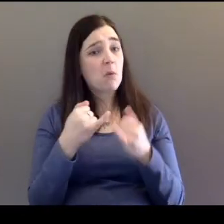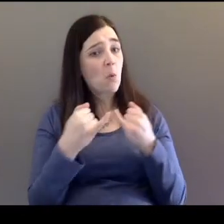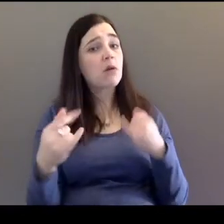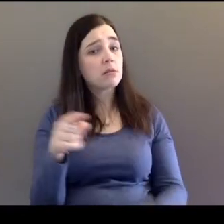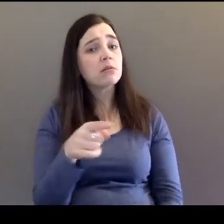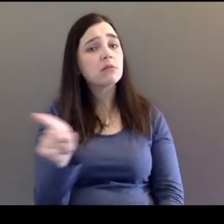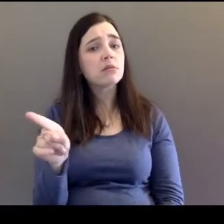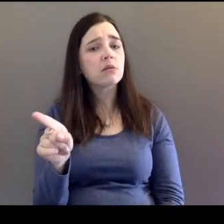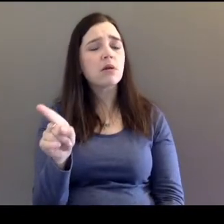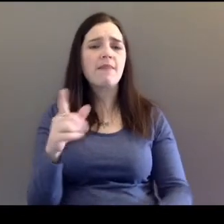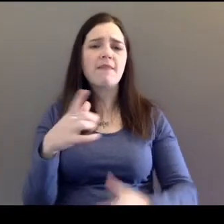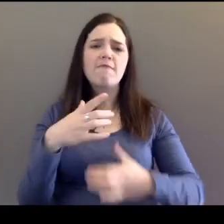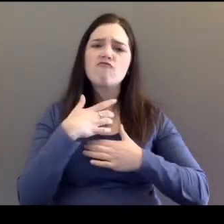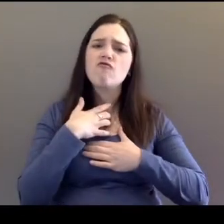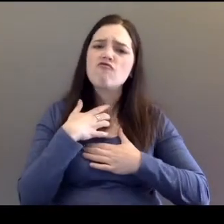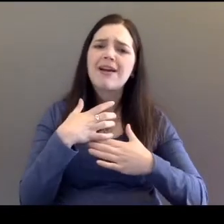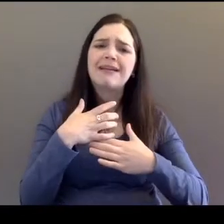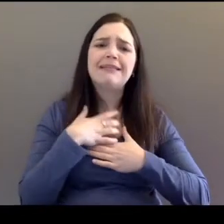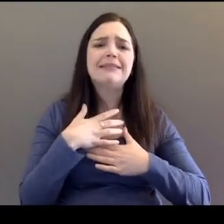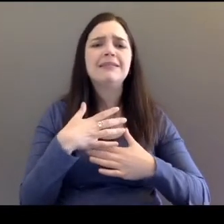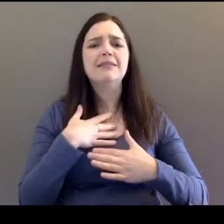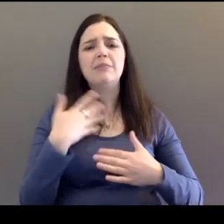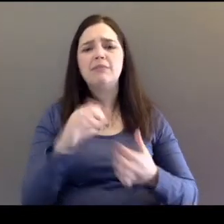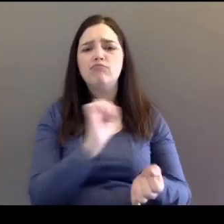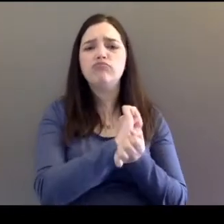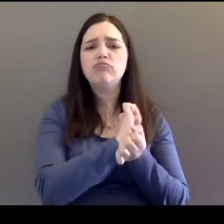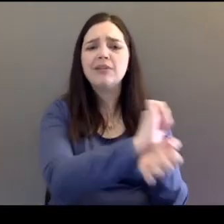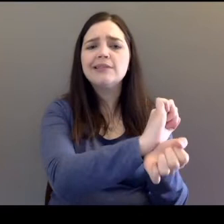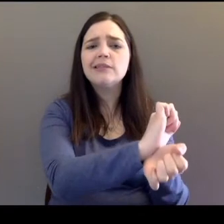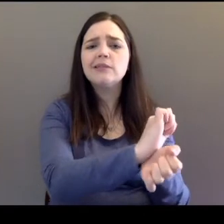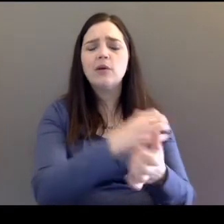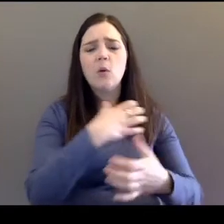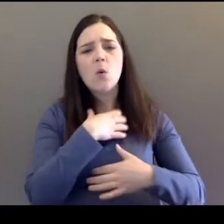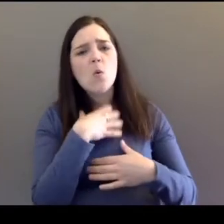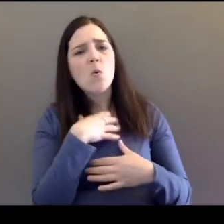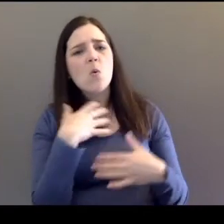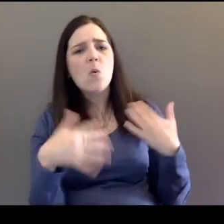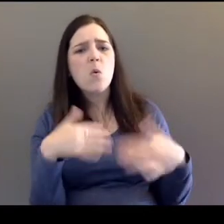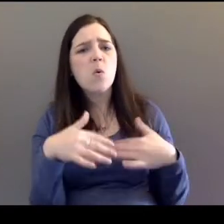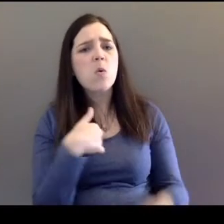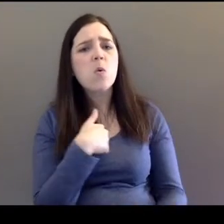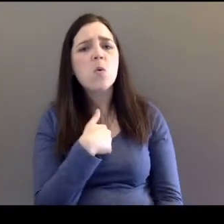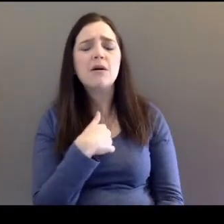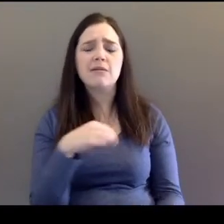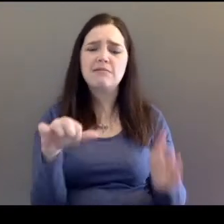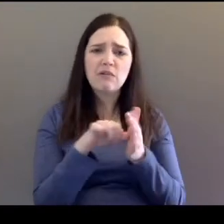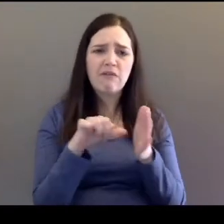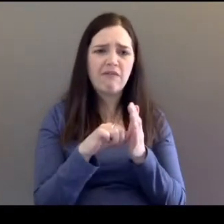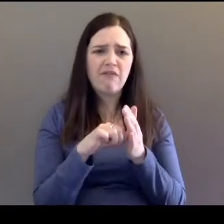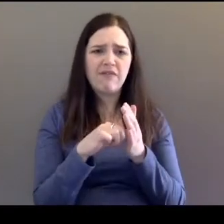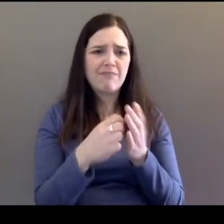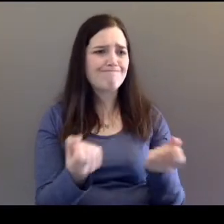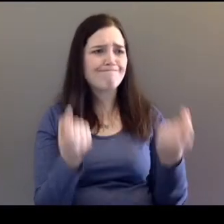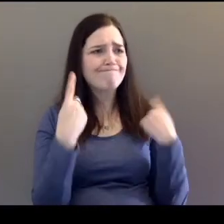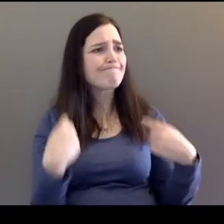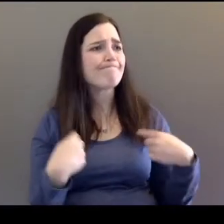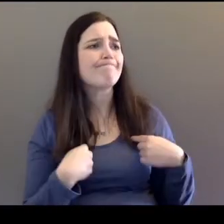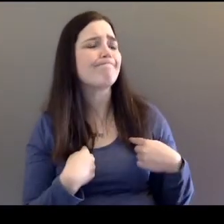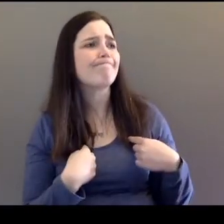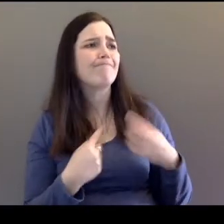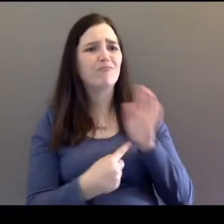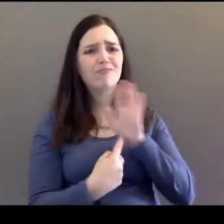They're scared. They've been put in prison. Life is tough. It's hard. They're being misunderstood and